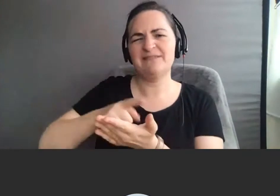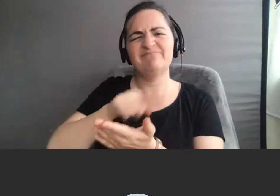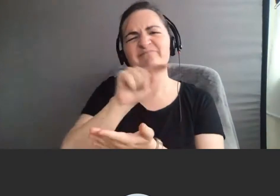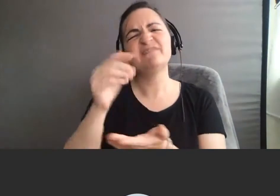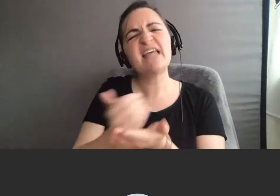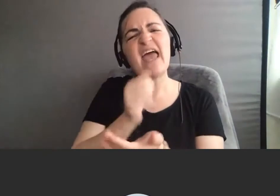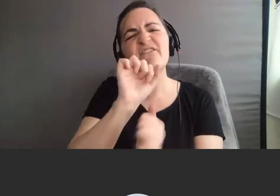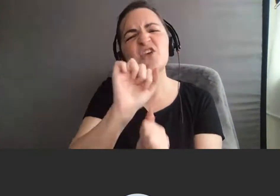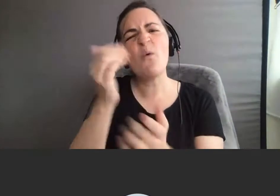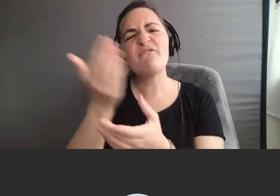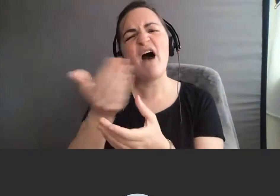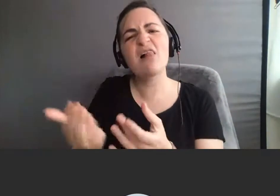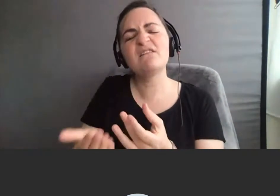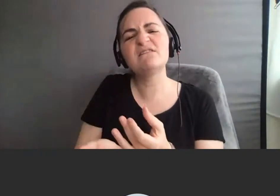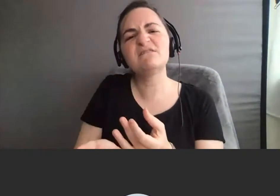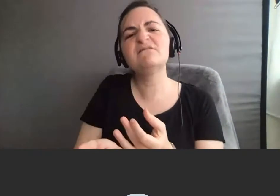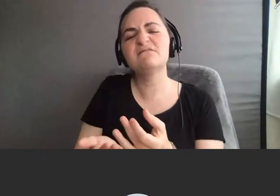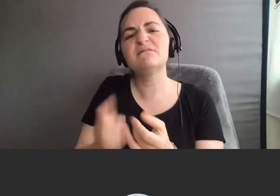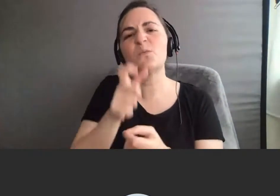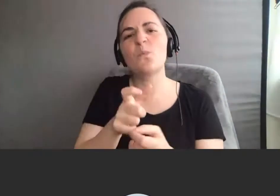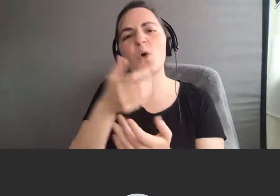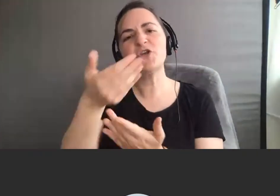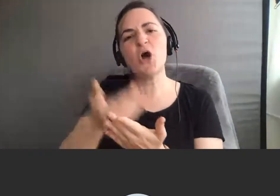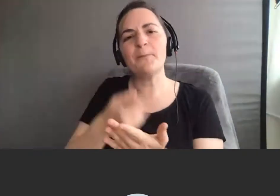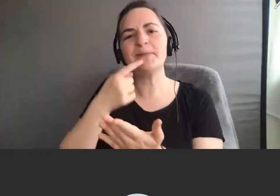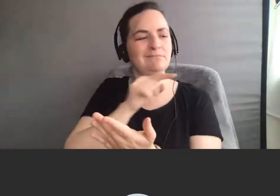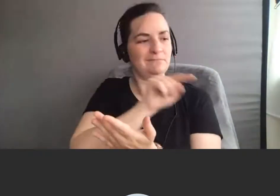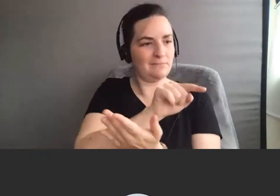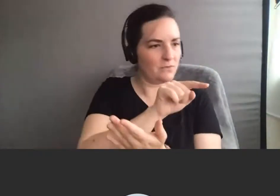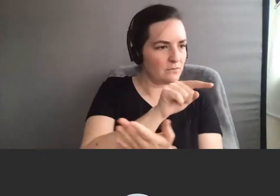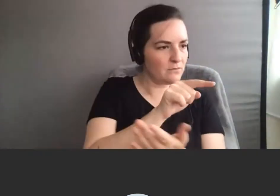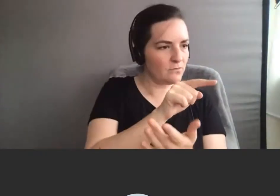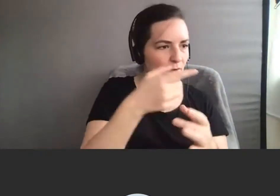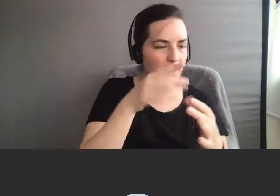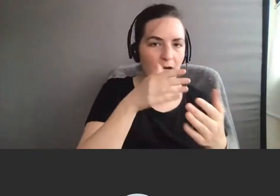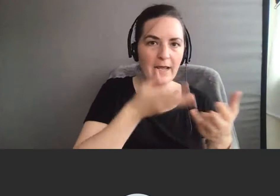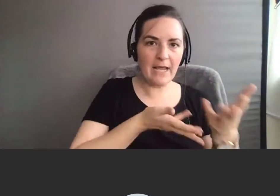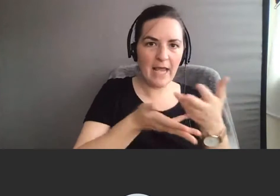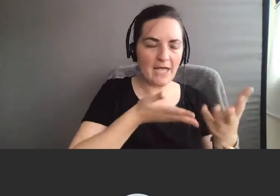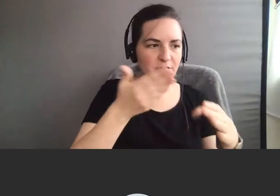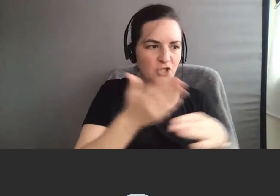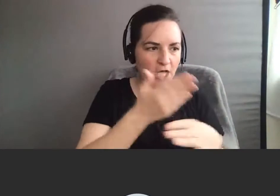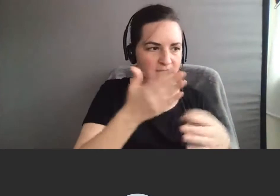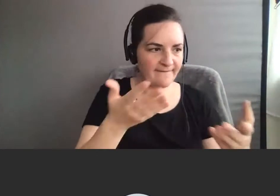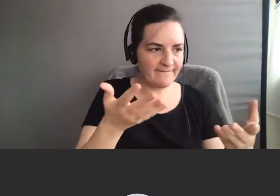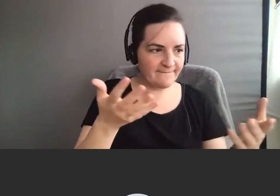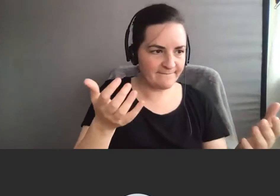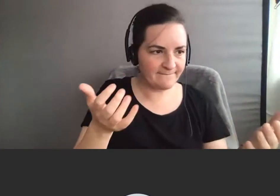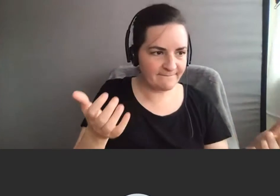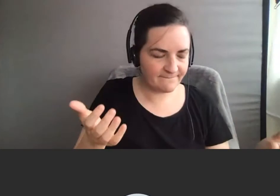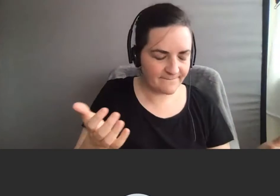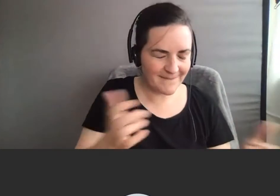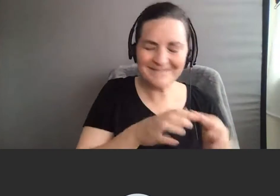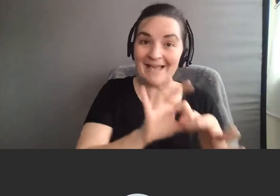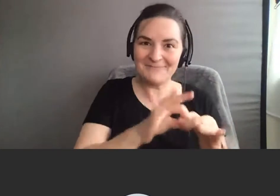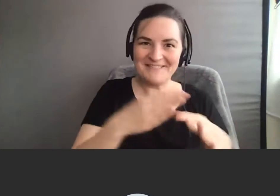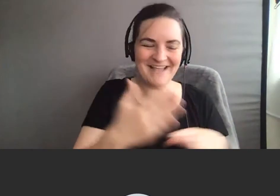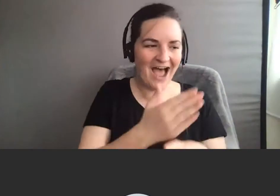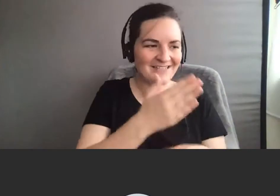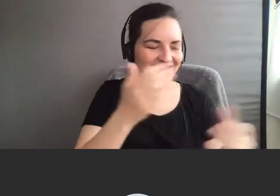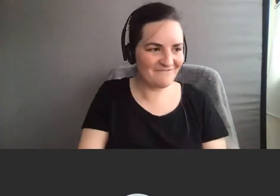files, and that you're adding to that with each engagement task. And at the end, at some point at the